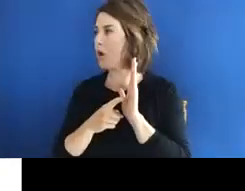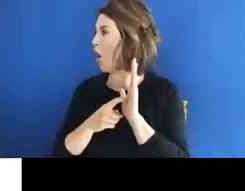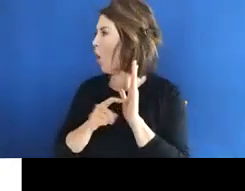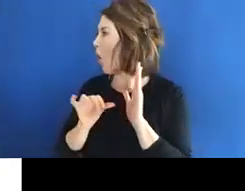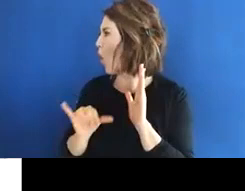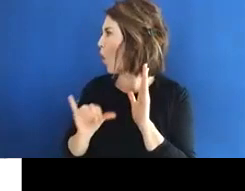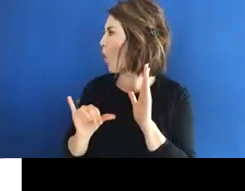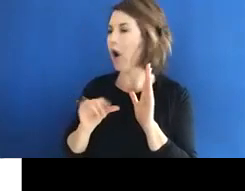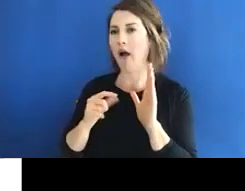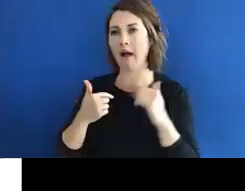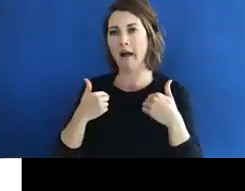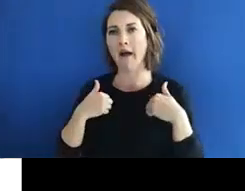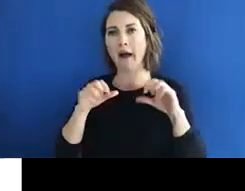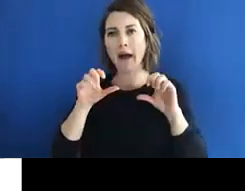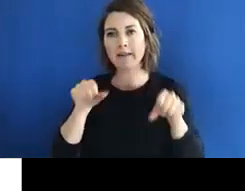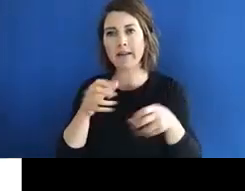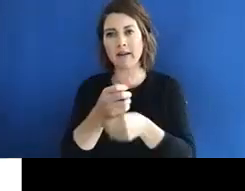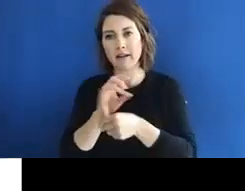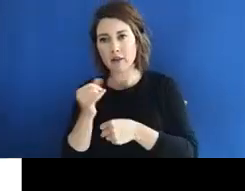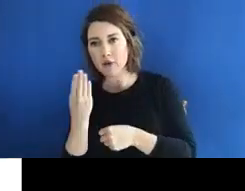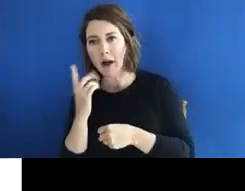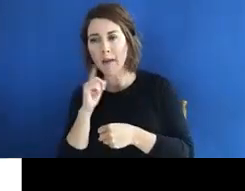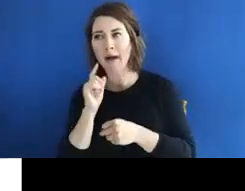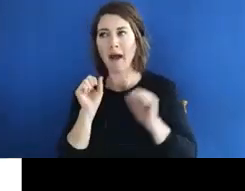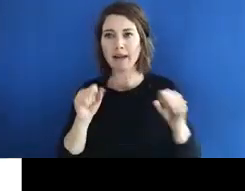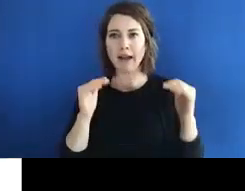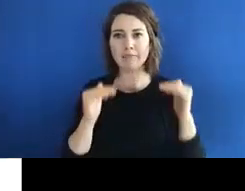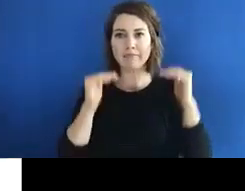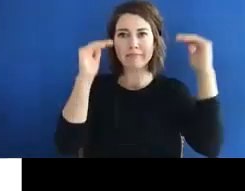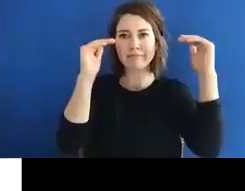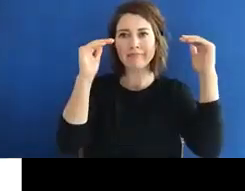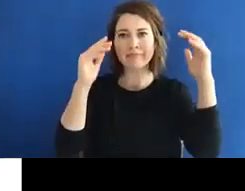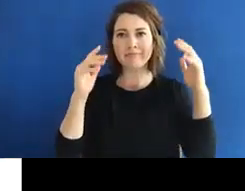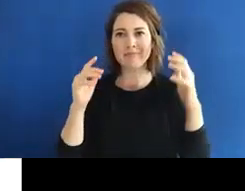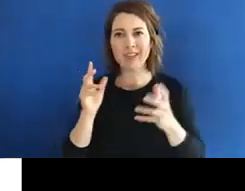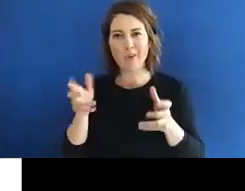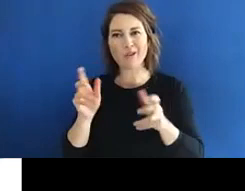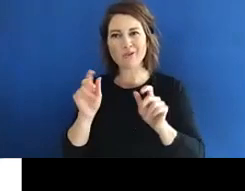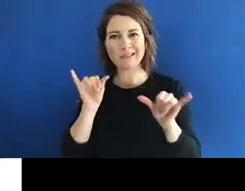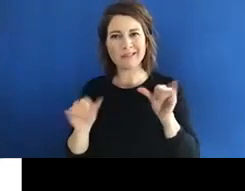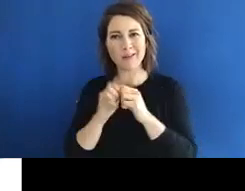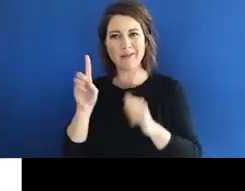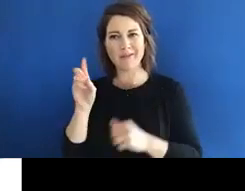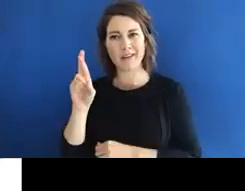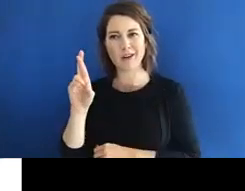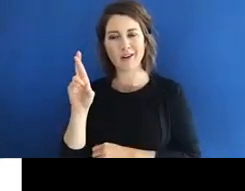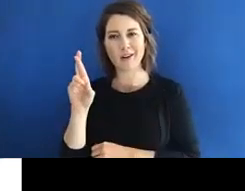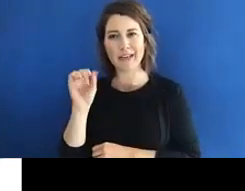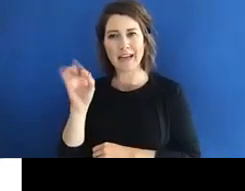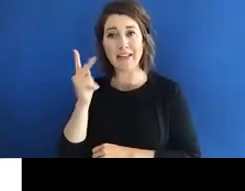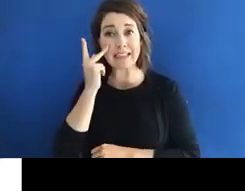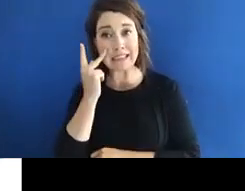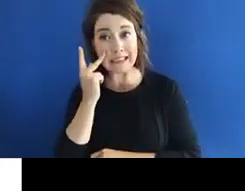through career pathways and through their work with VR. So going on to our